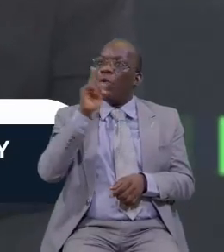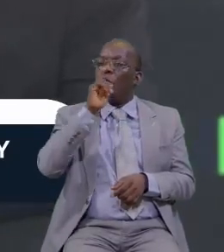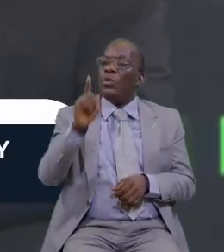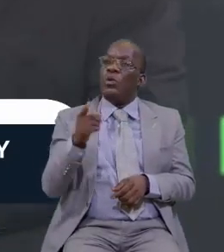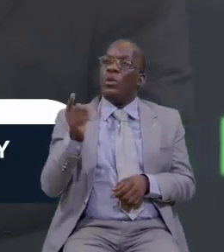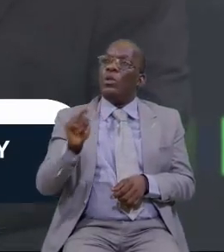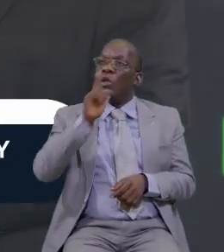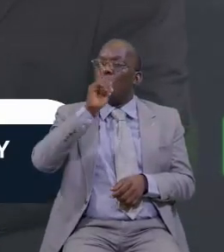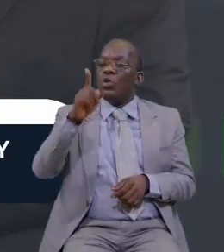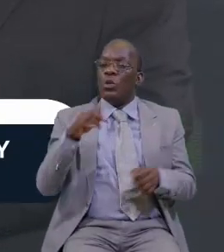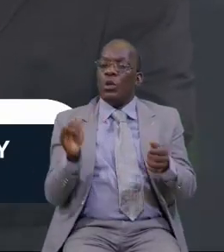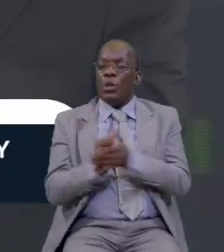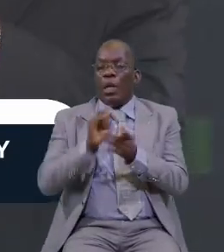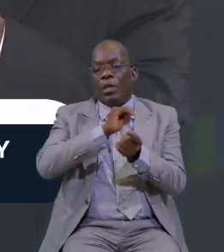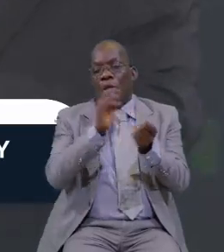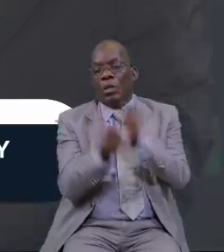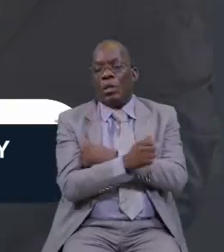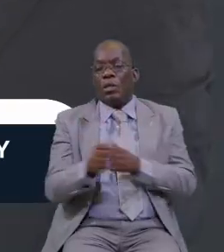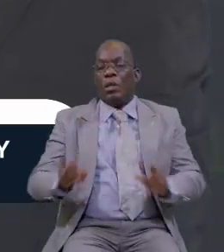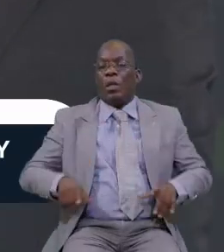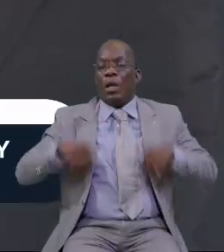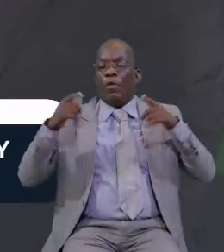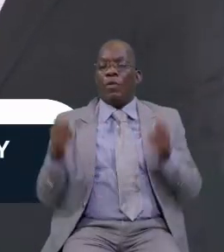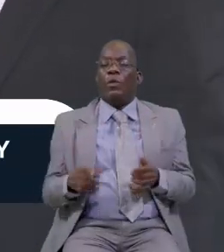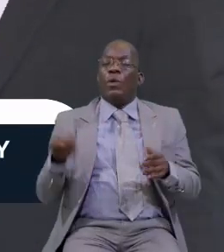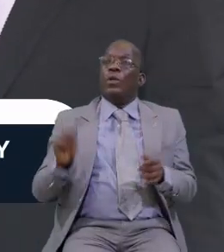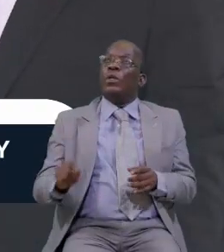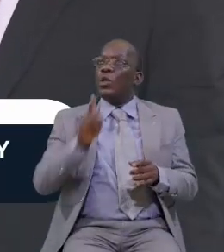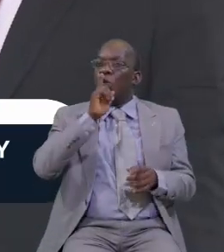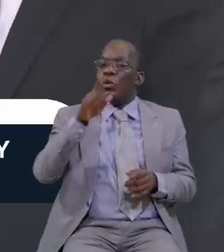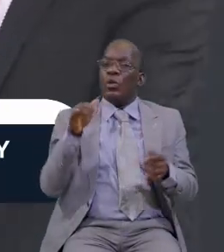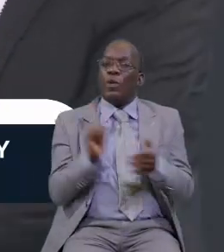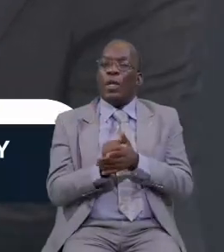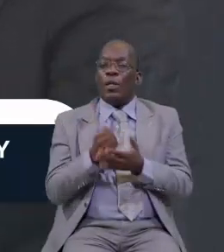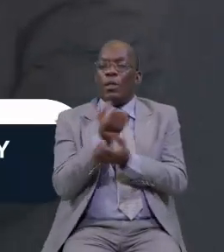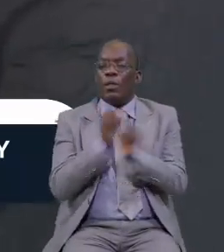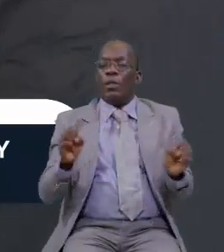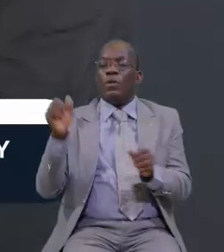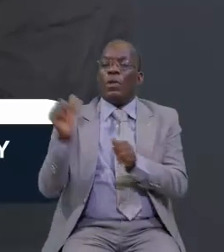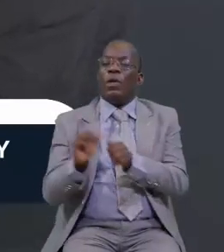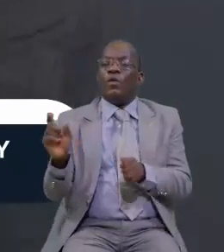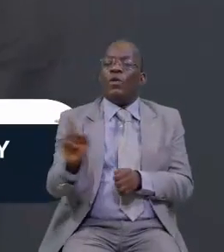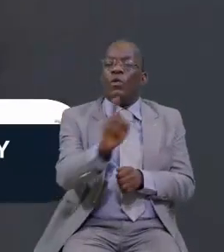that transforms every life. The truth that saves everyone. The truth that prepares